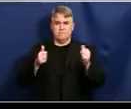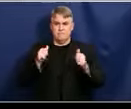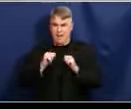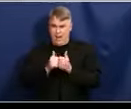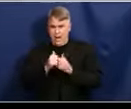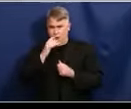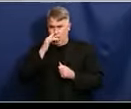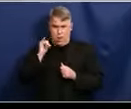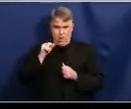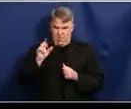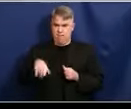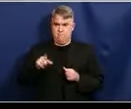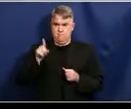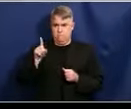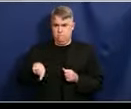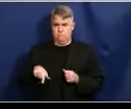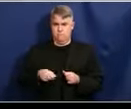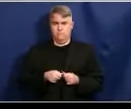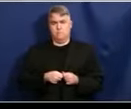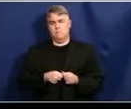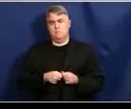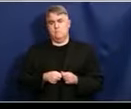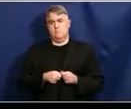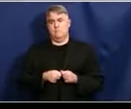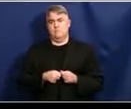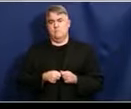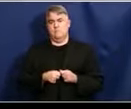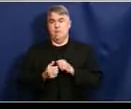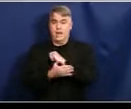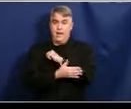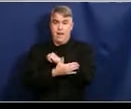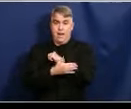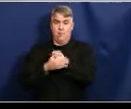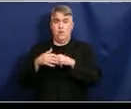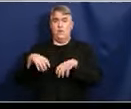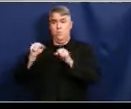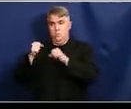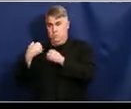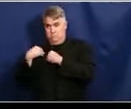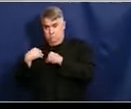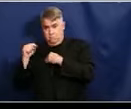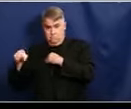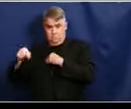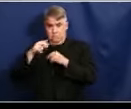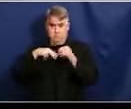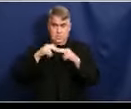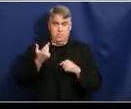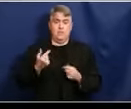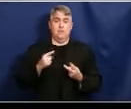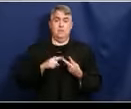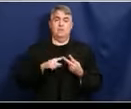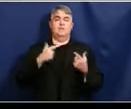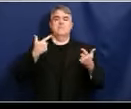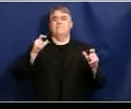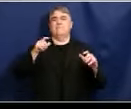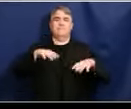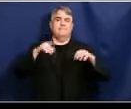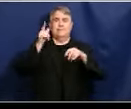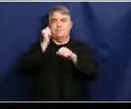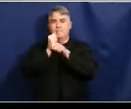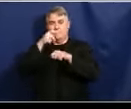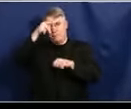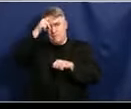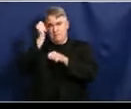ecosystem. We have our county-hosted sites, our super stations, as well as our mobile vaccination teams, which is